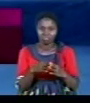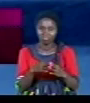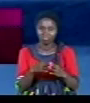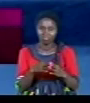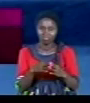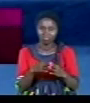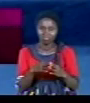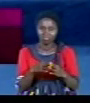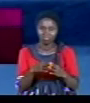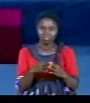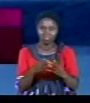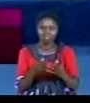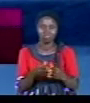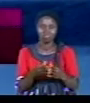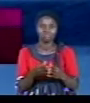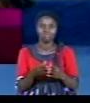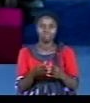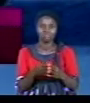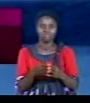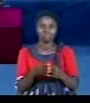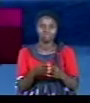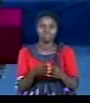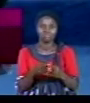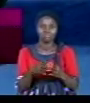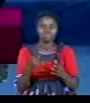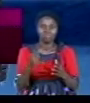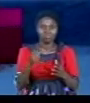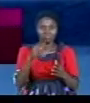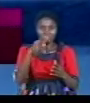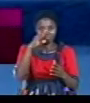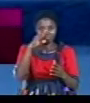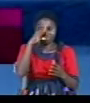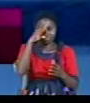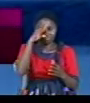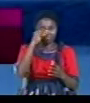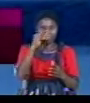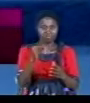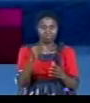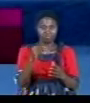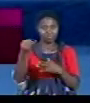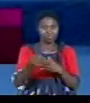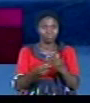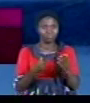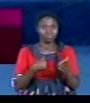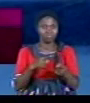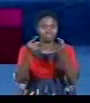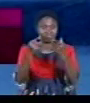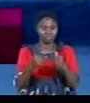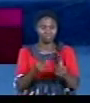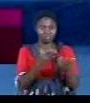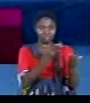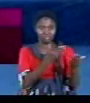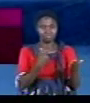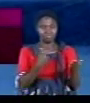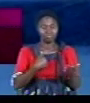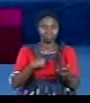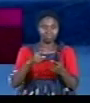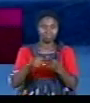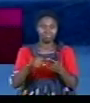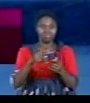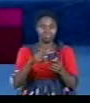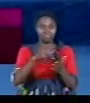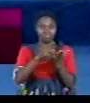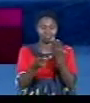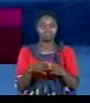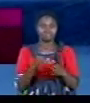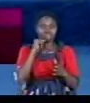meet up, it will be very difficult for me to sit down. But she must surely see that I will sit down. It is yesterday when this thing happens.